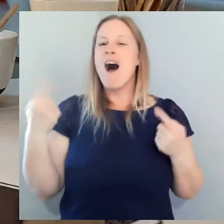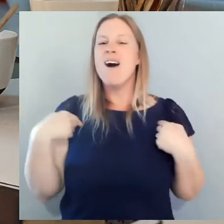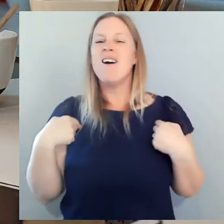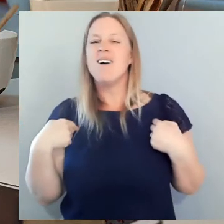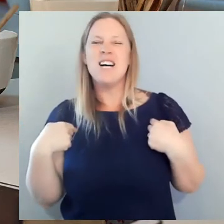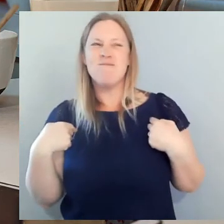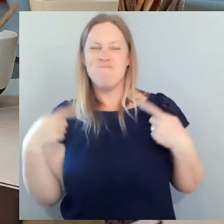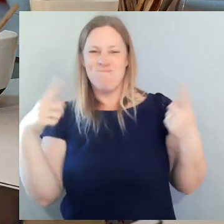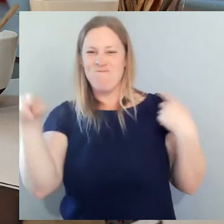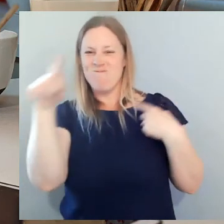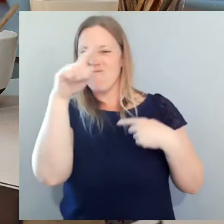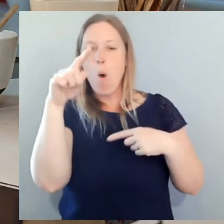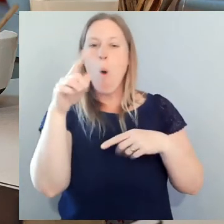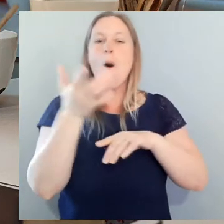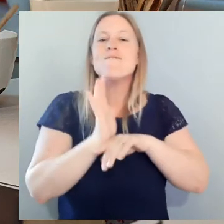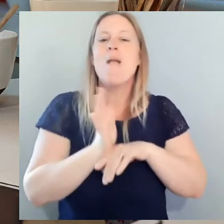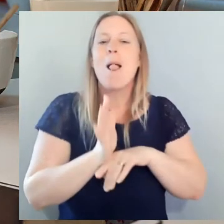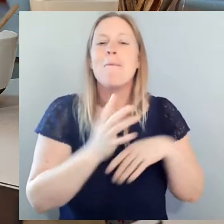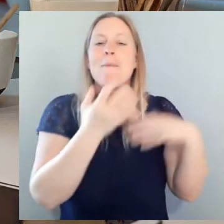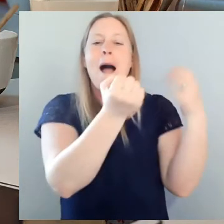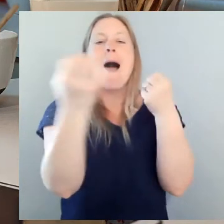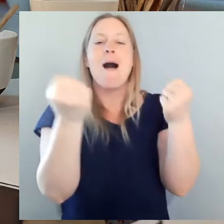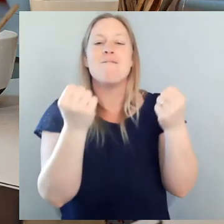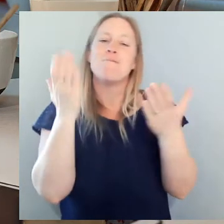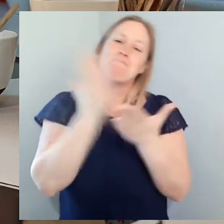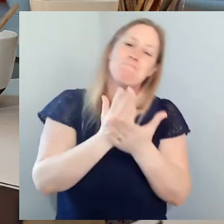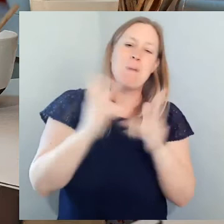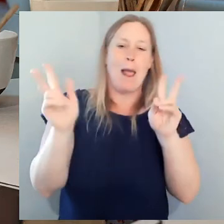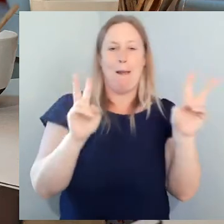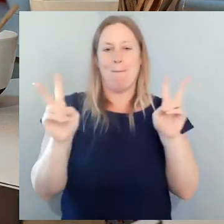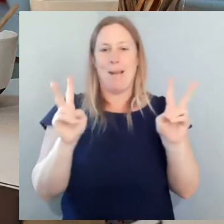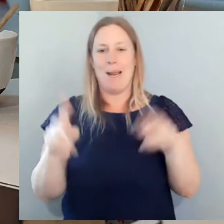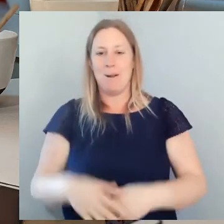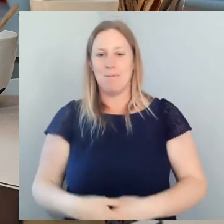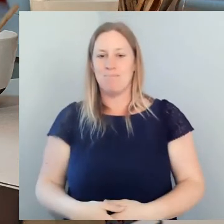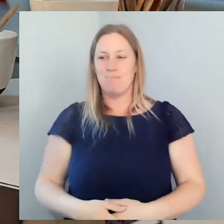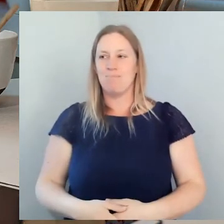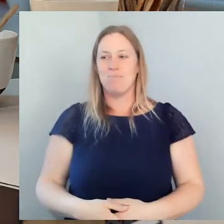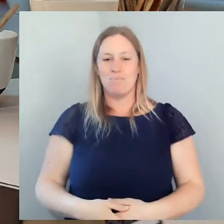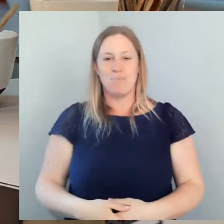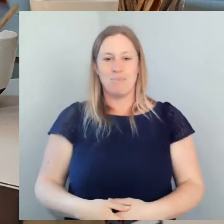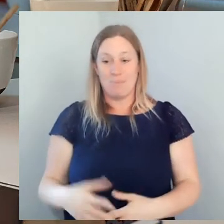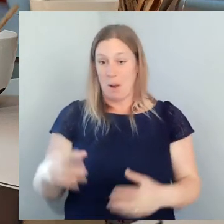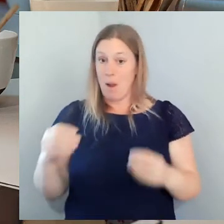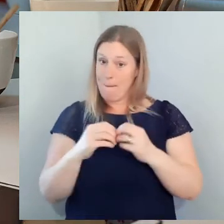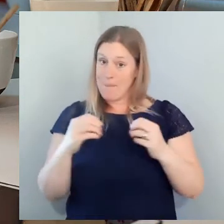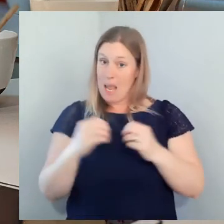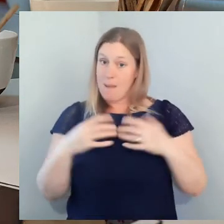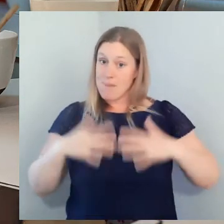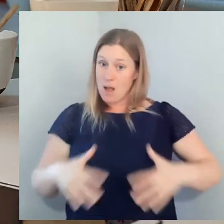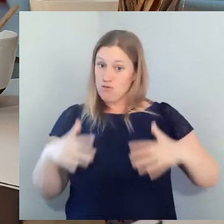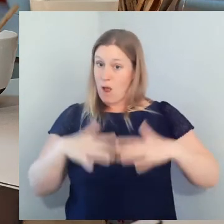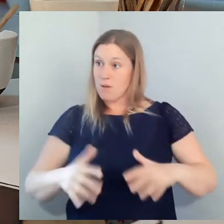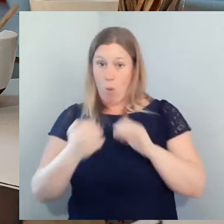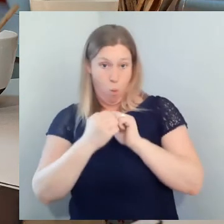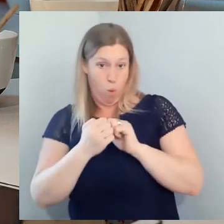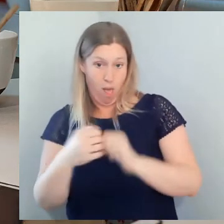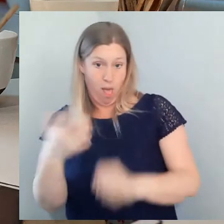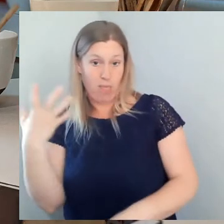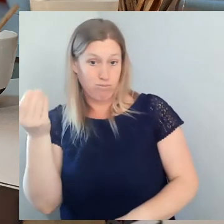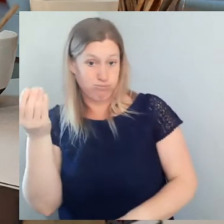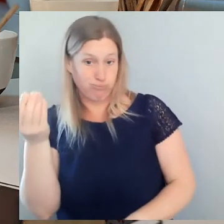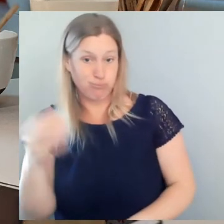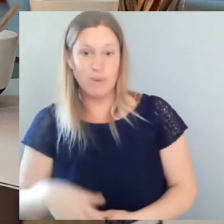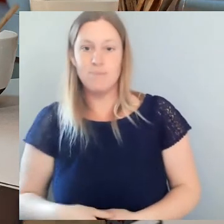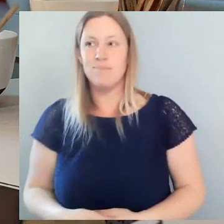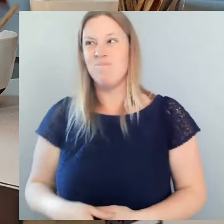my hair, but mostly it seemed to be going on elsewhere or in the films. Pippa winked at me. Bieber dresses are